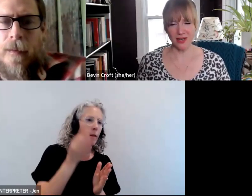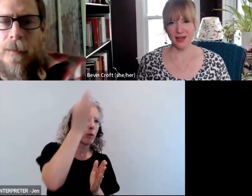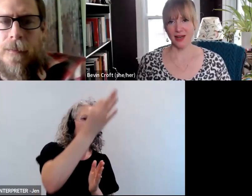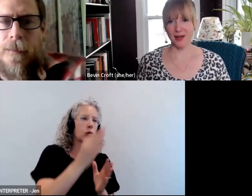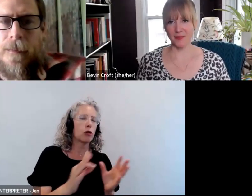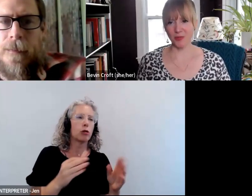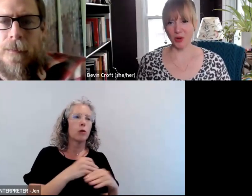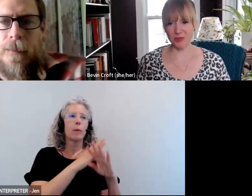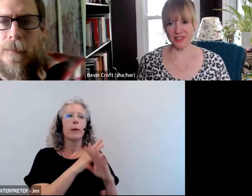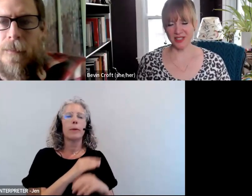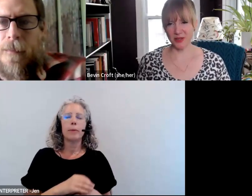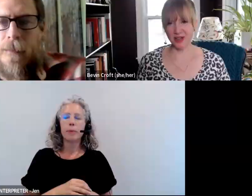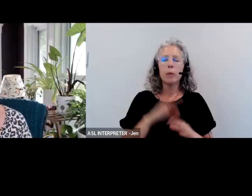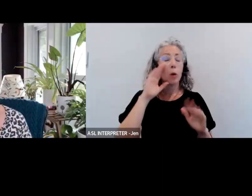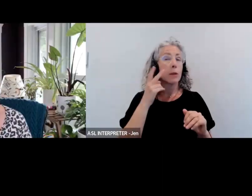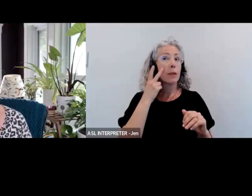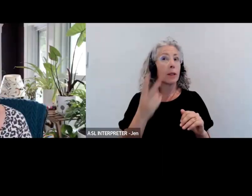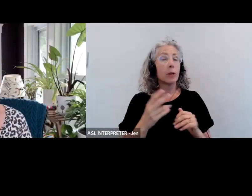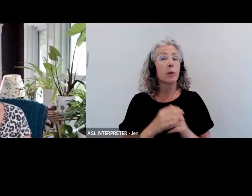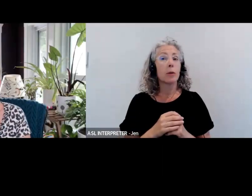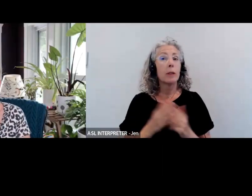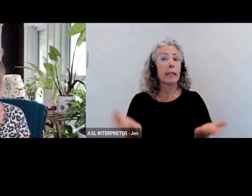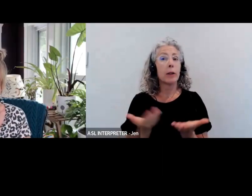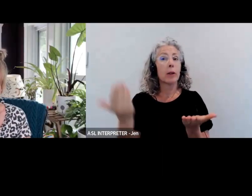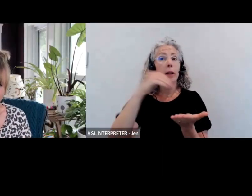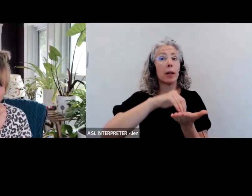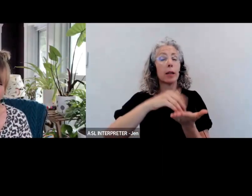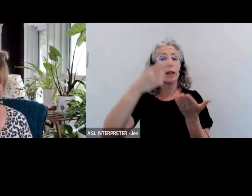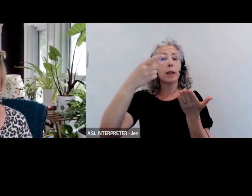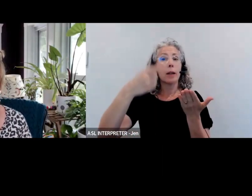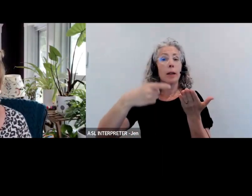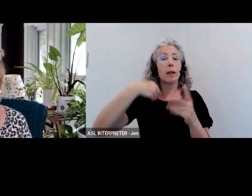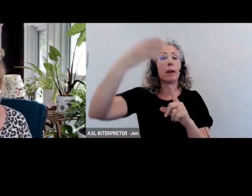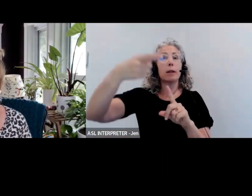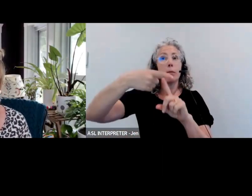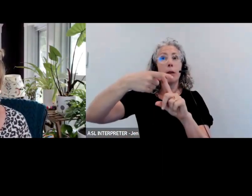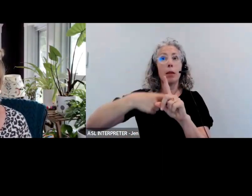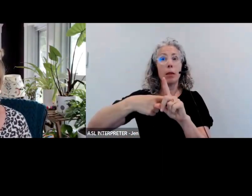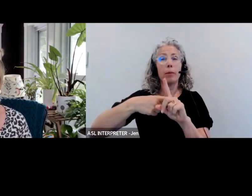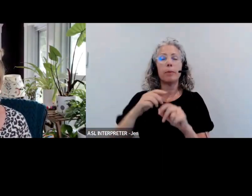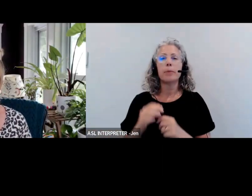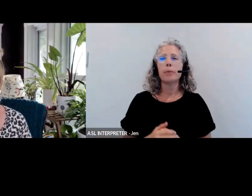webinars. We hope to see you here again next month.